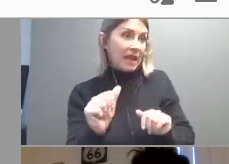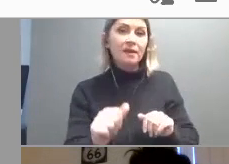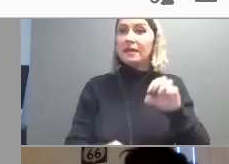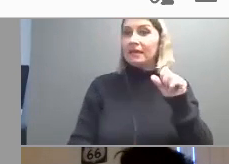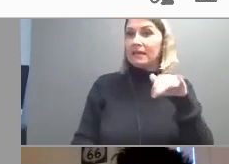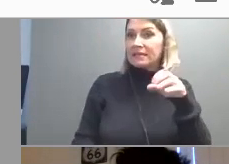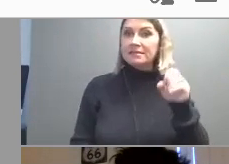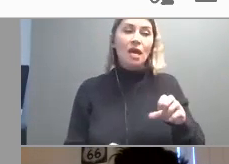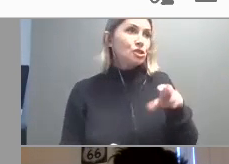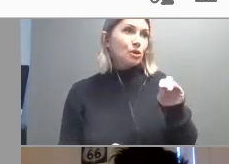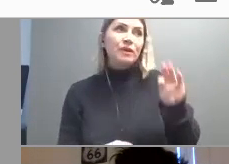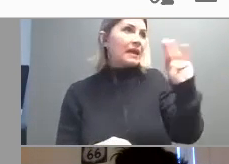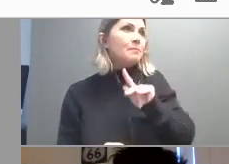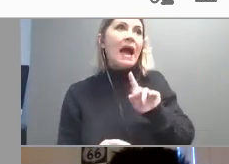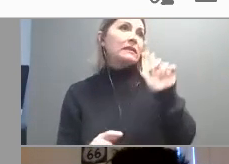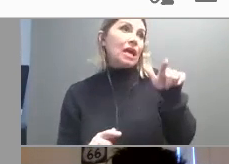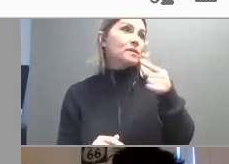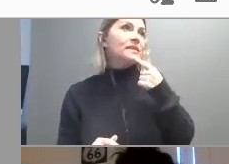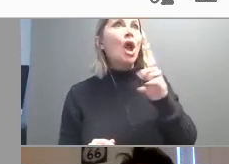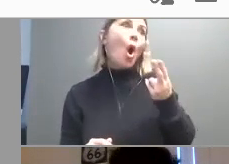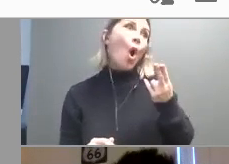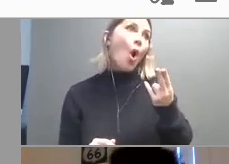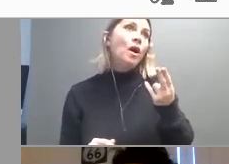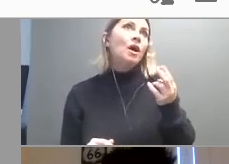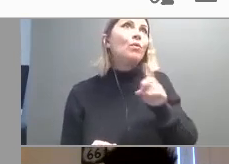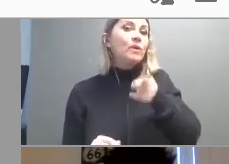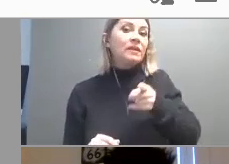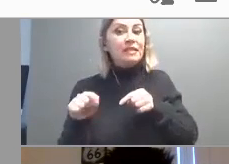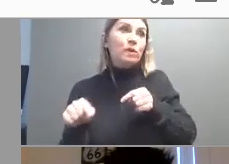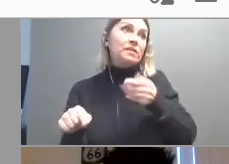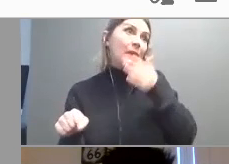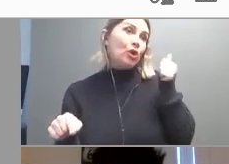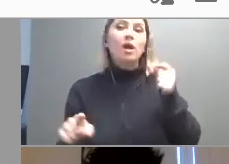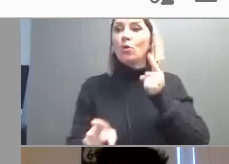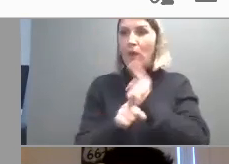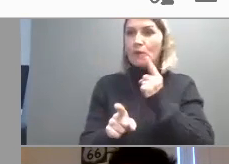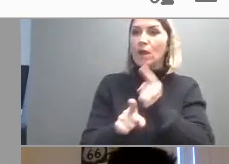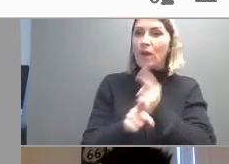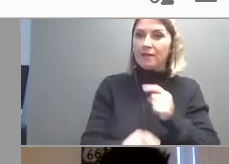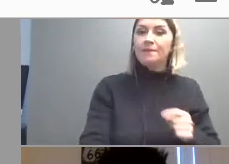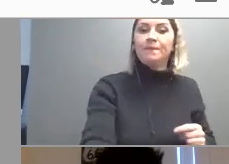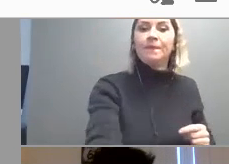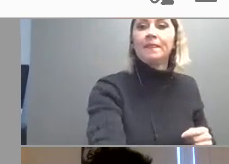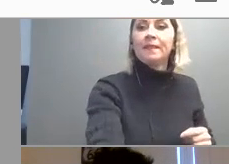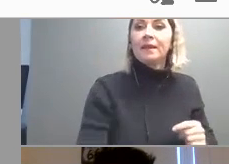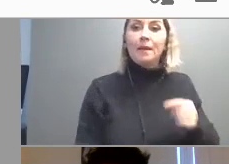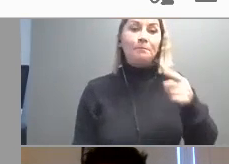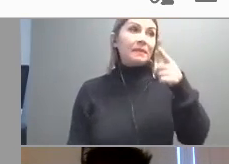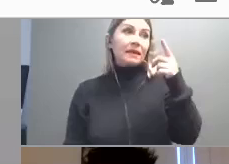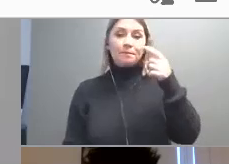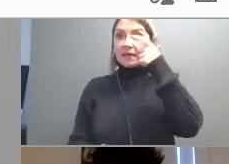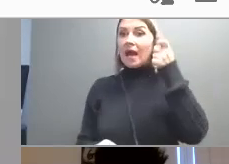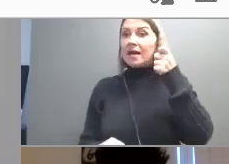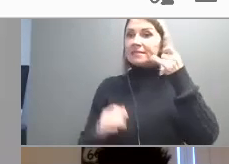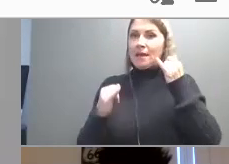then you can't just come back later on and say, oh, well, actually, this is a better path because exactly. Okay. Because imagine this